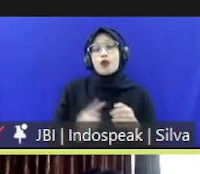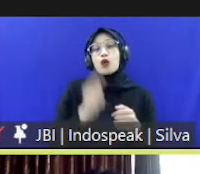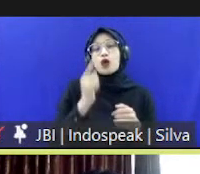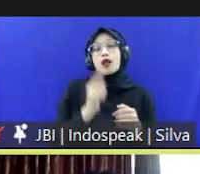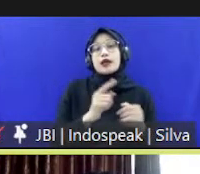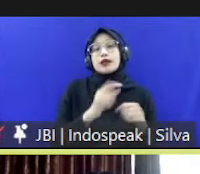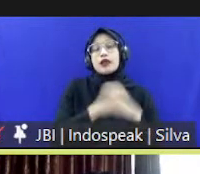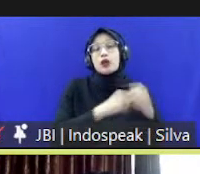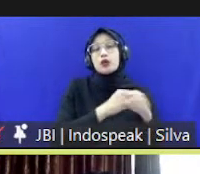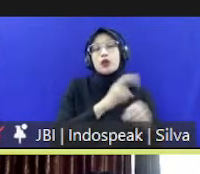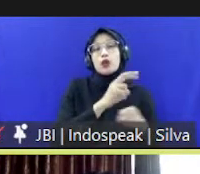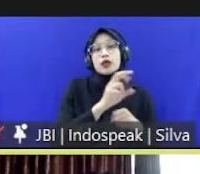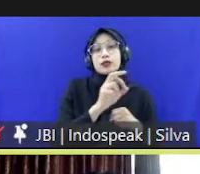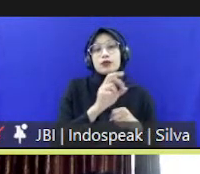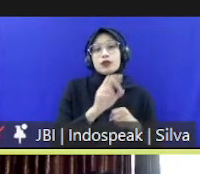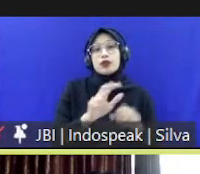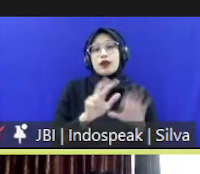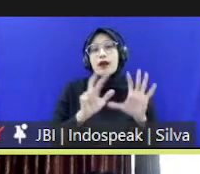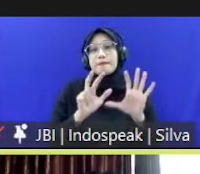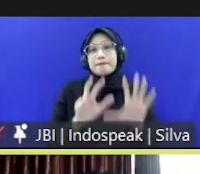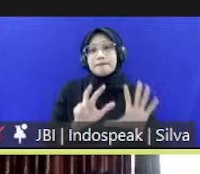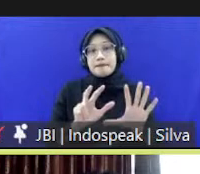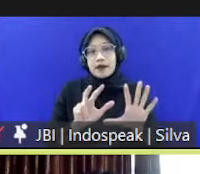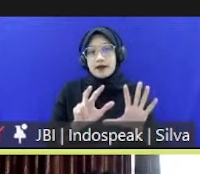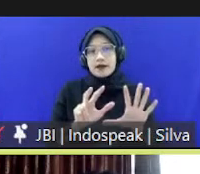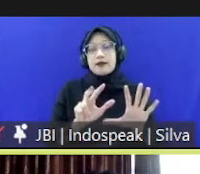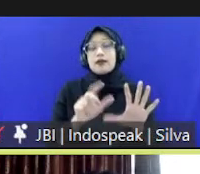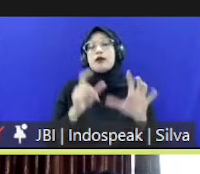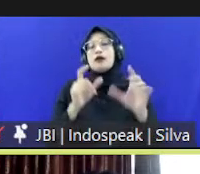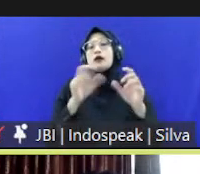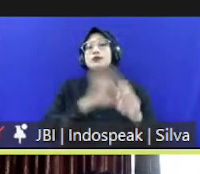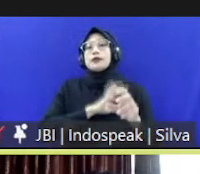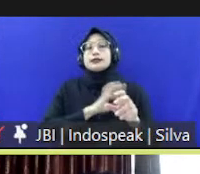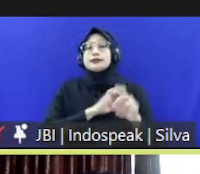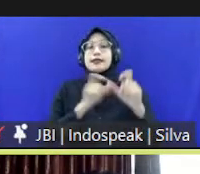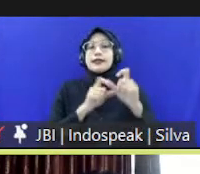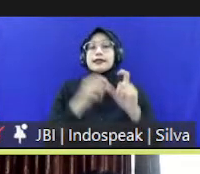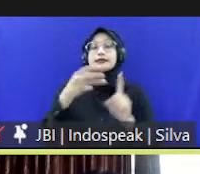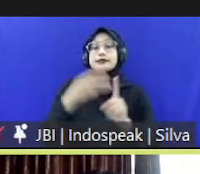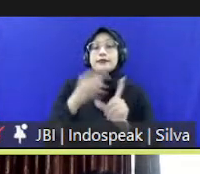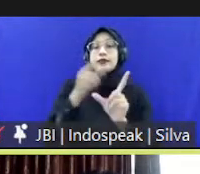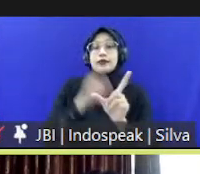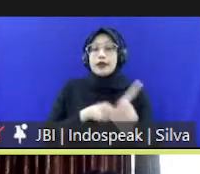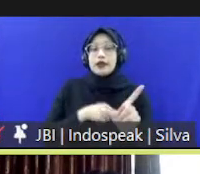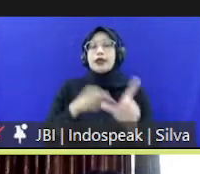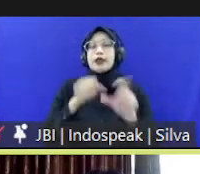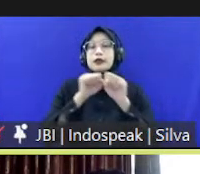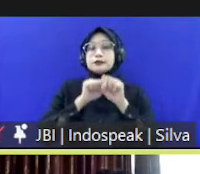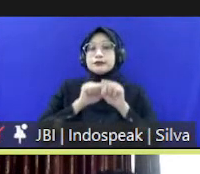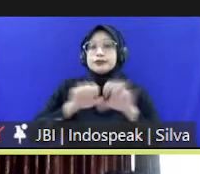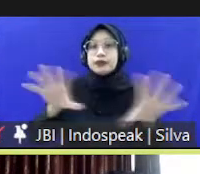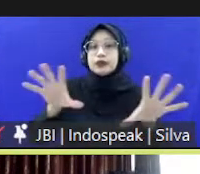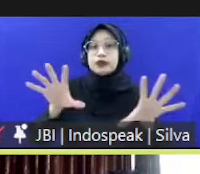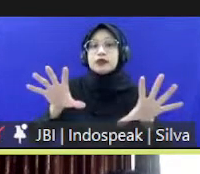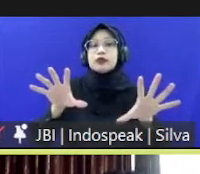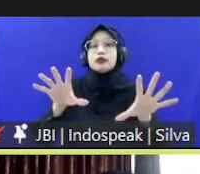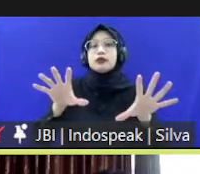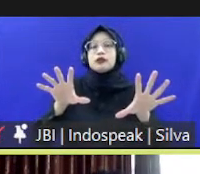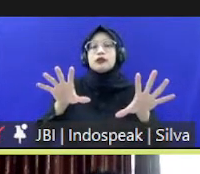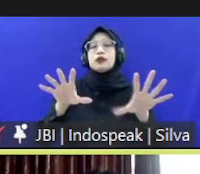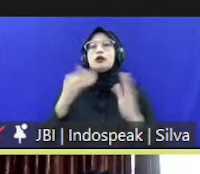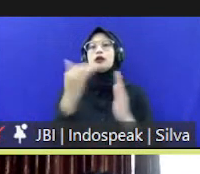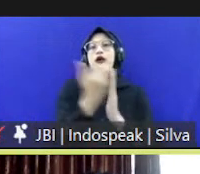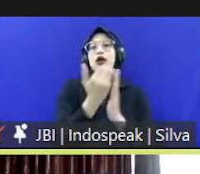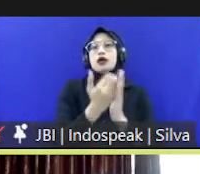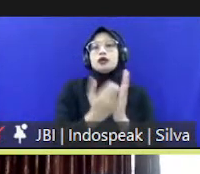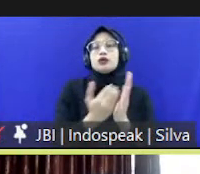2008, where the president of SBY released the public information transparency. Actually, it's talking about